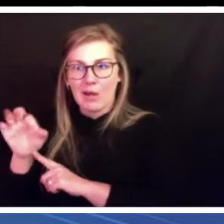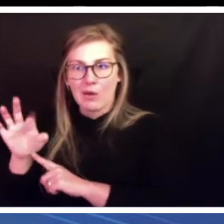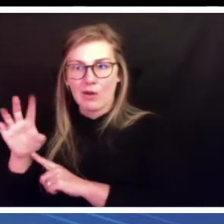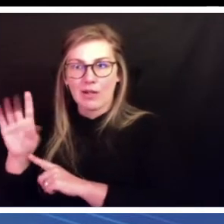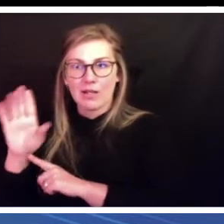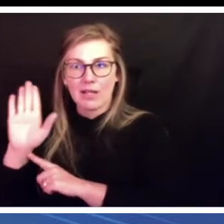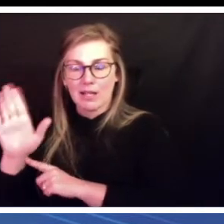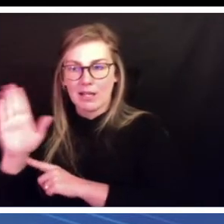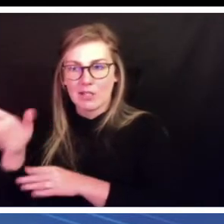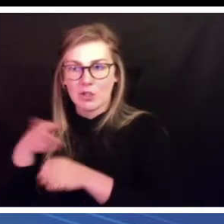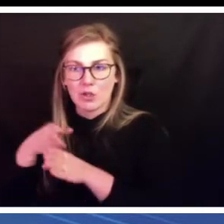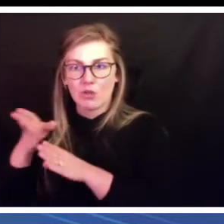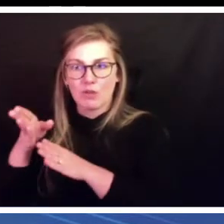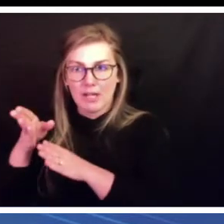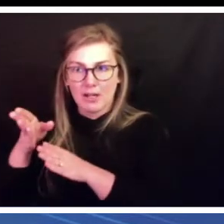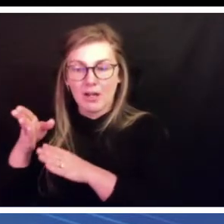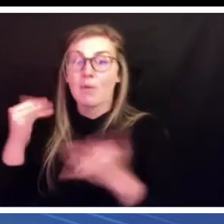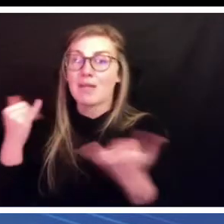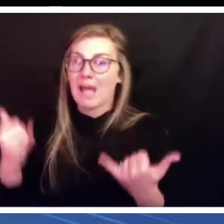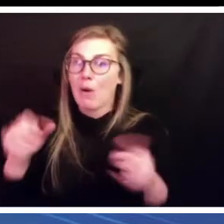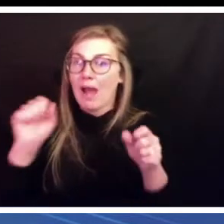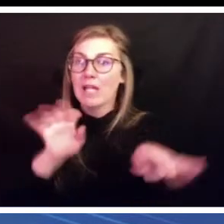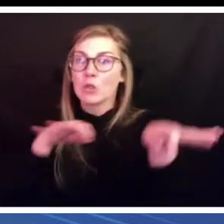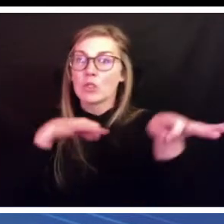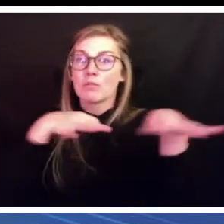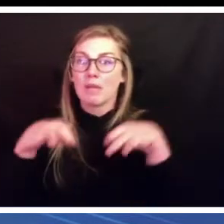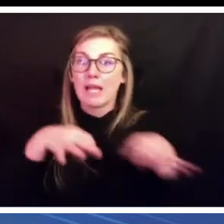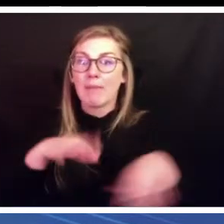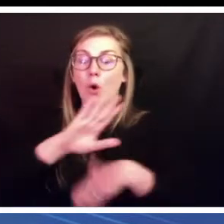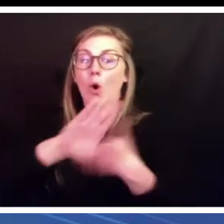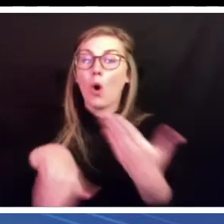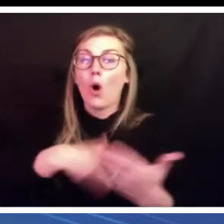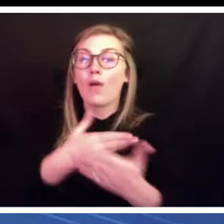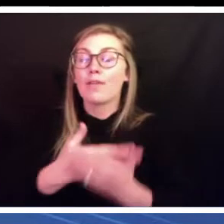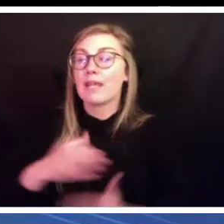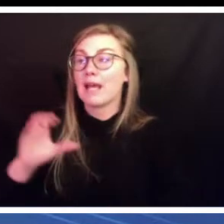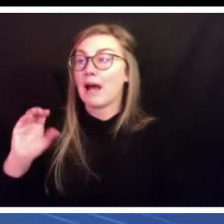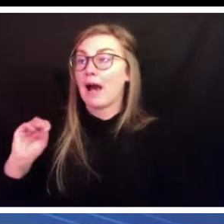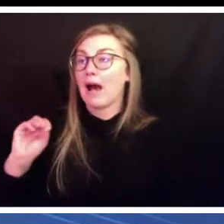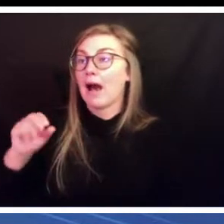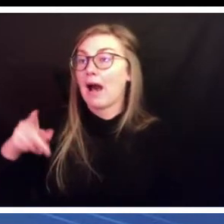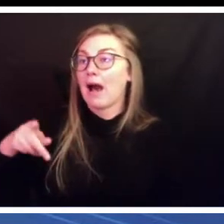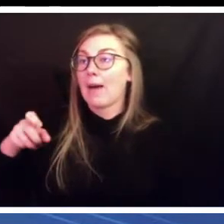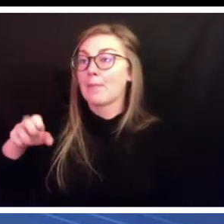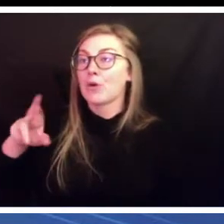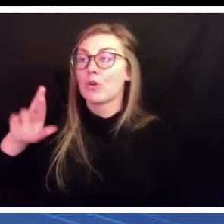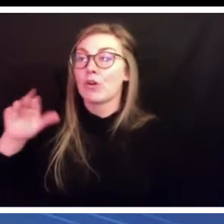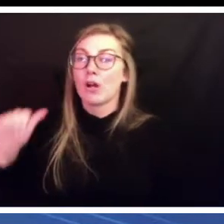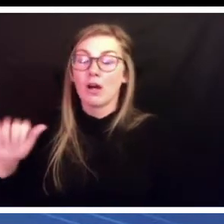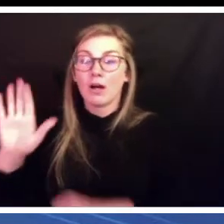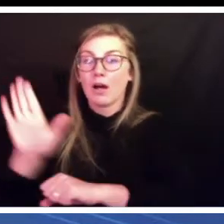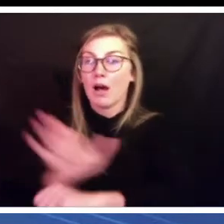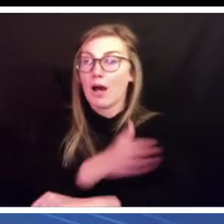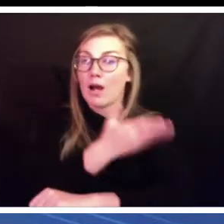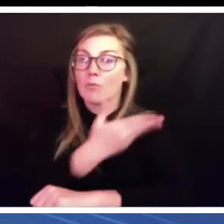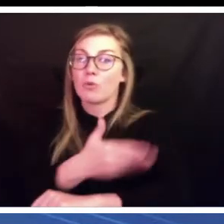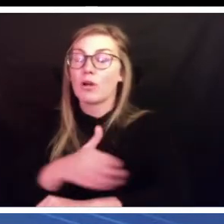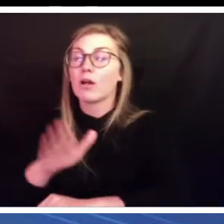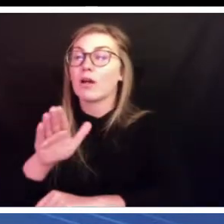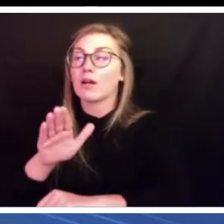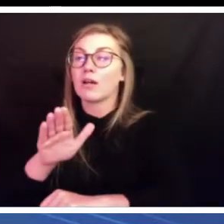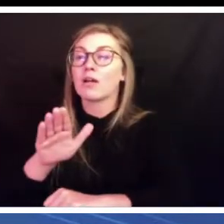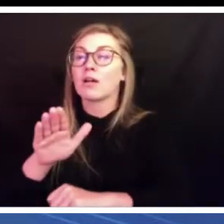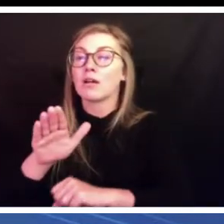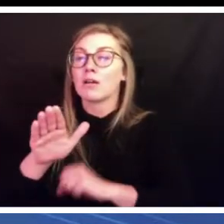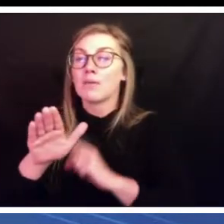lyrics as well as all the subtitles of the Italian dialogue that was taking place. So